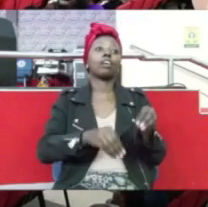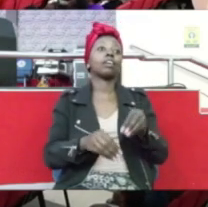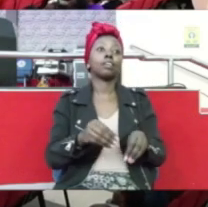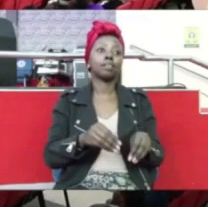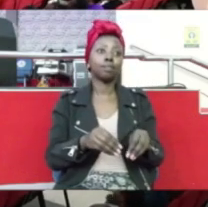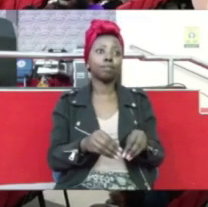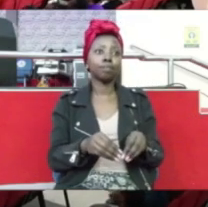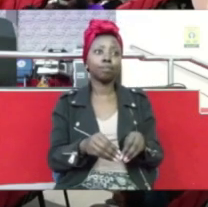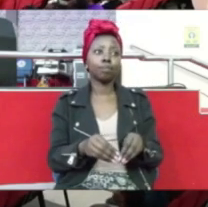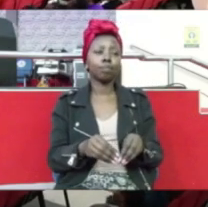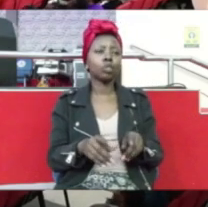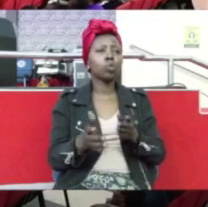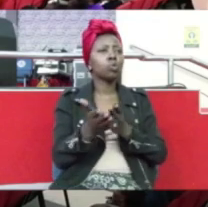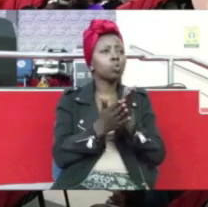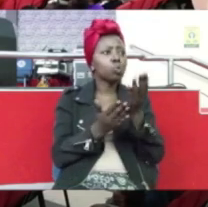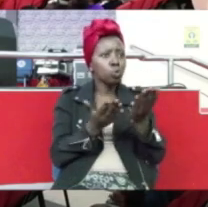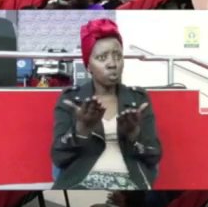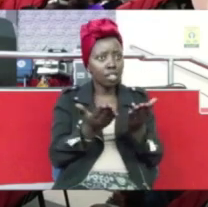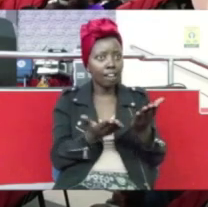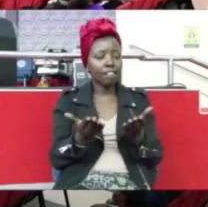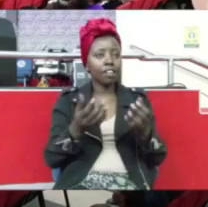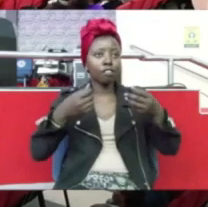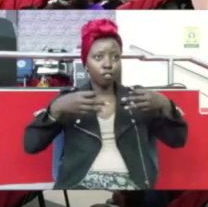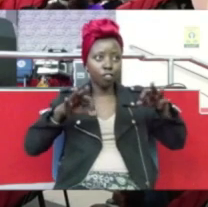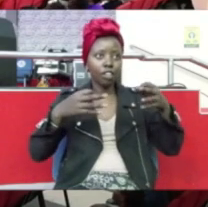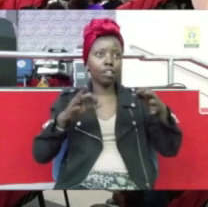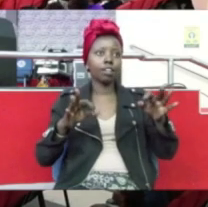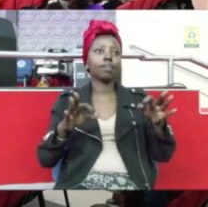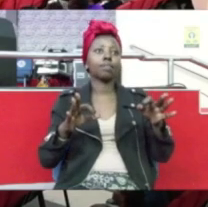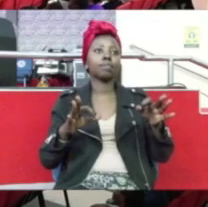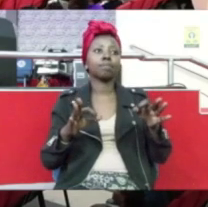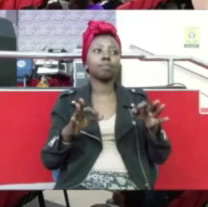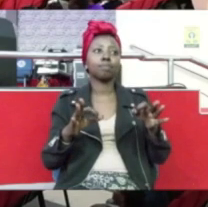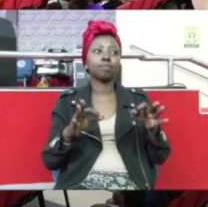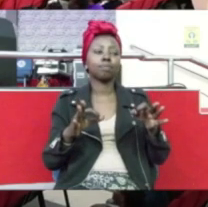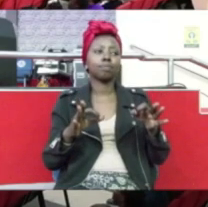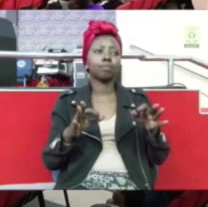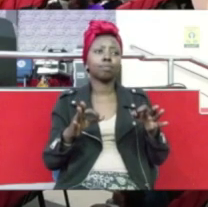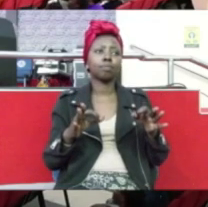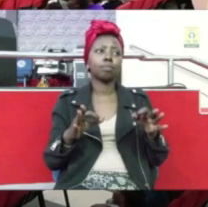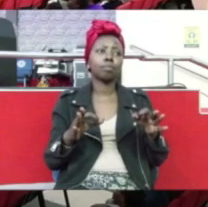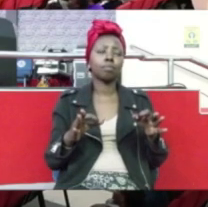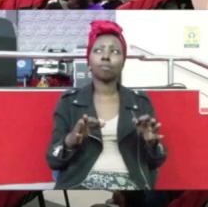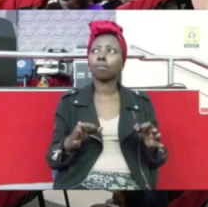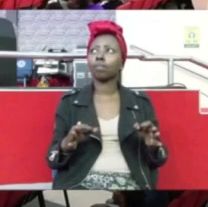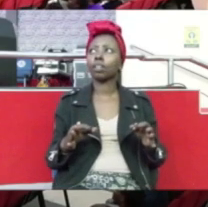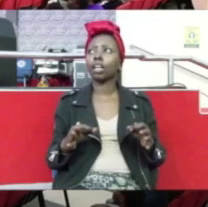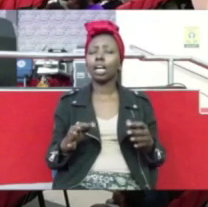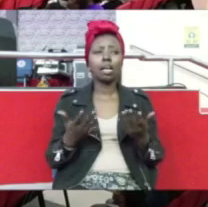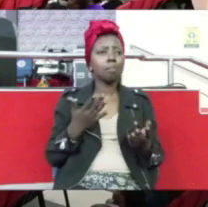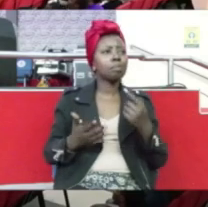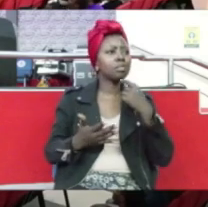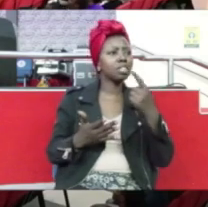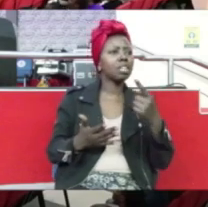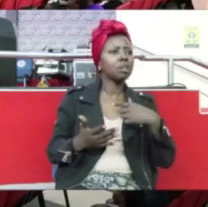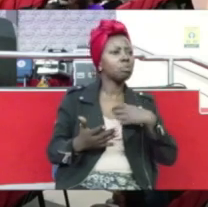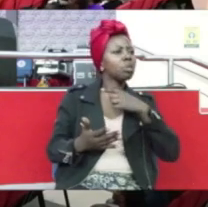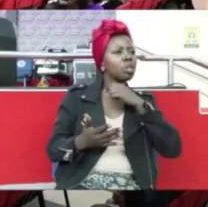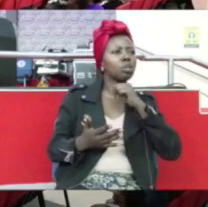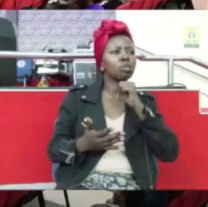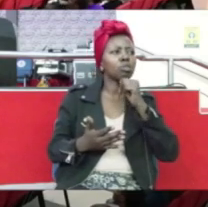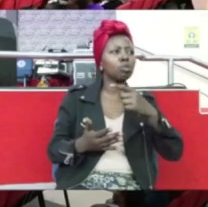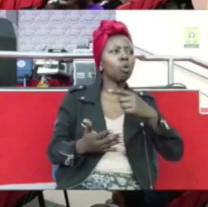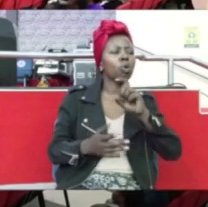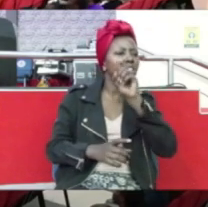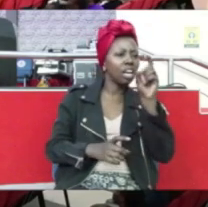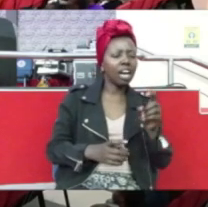nitachukua mchanga kutumia toroli na nitakuwa tunasaidia kubeba. And you're saying I'm not going to ask for a